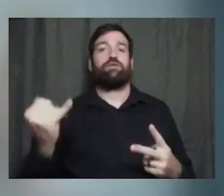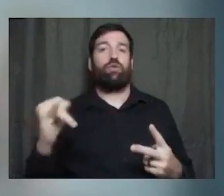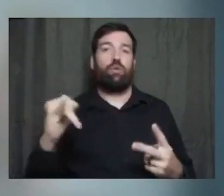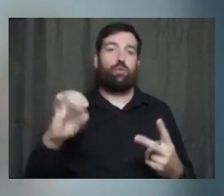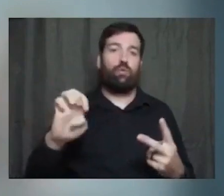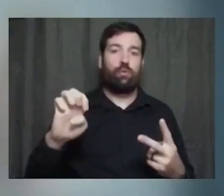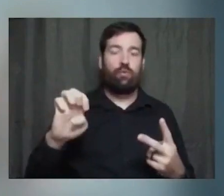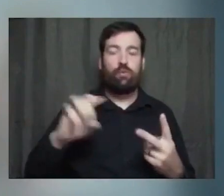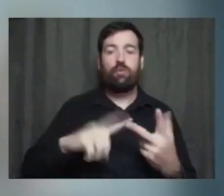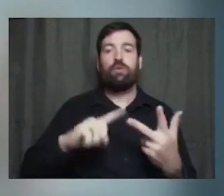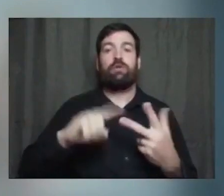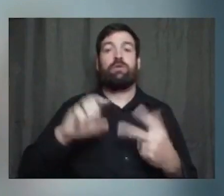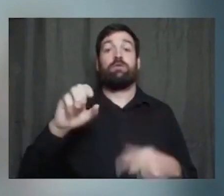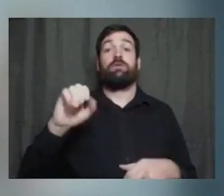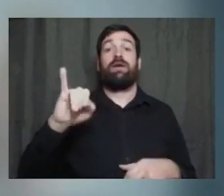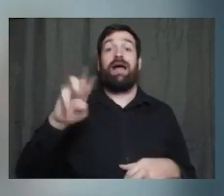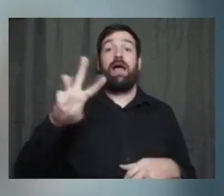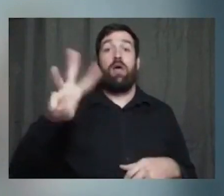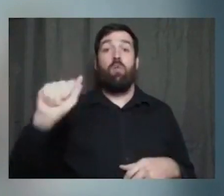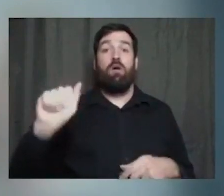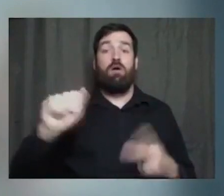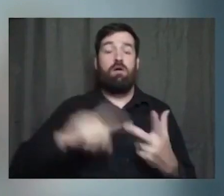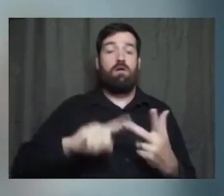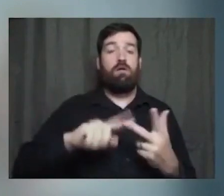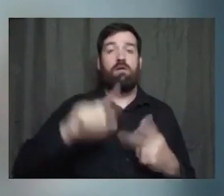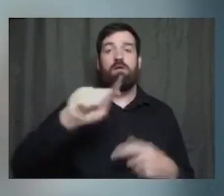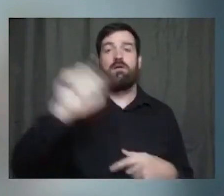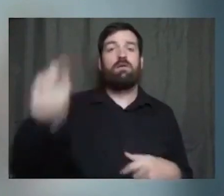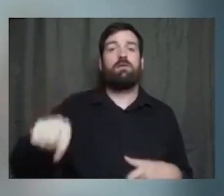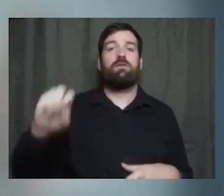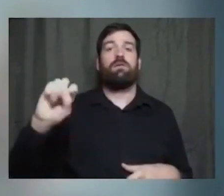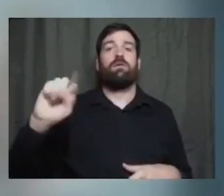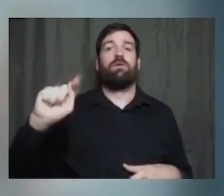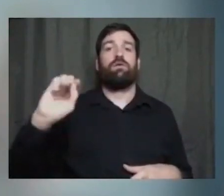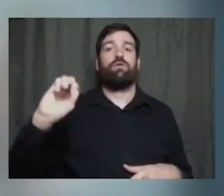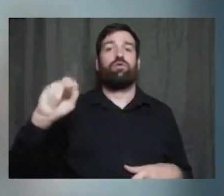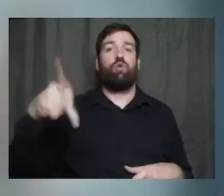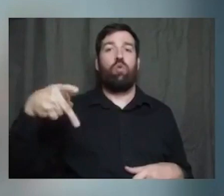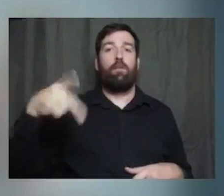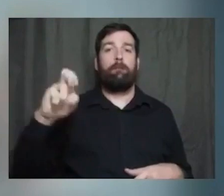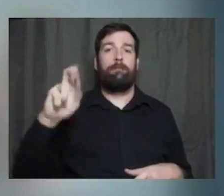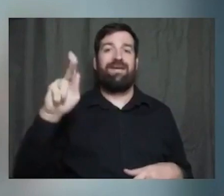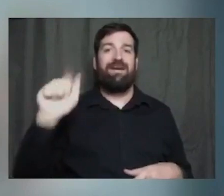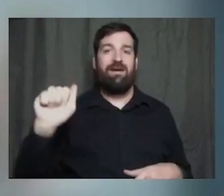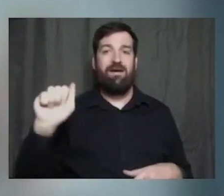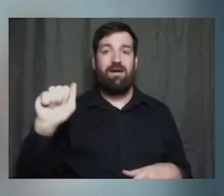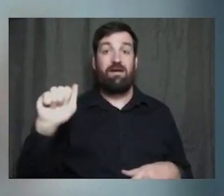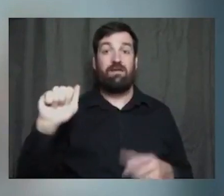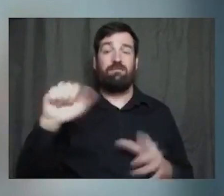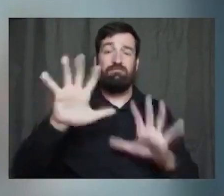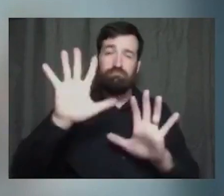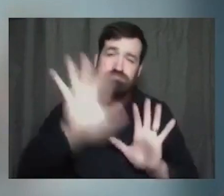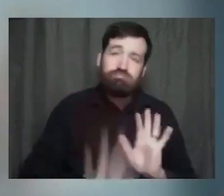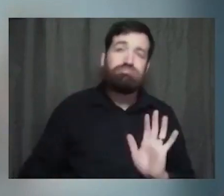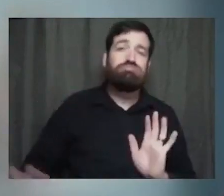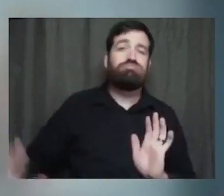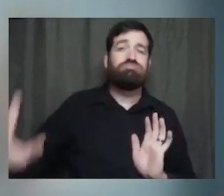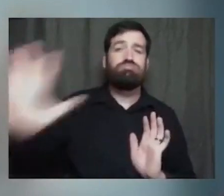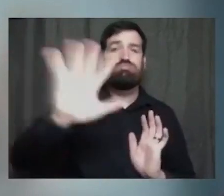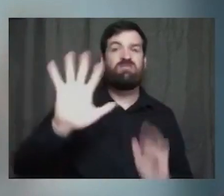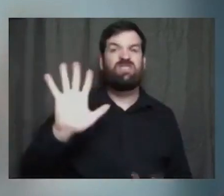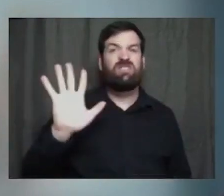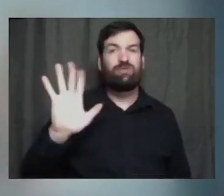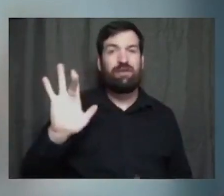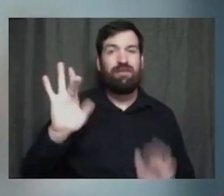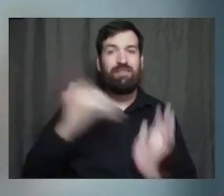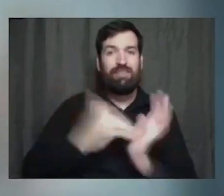border, and into Topeka, Kansas as well. It's a huge geographical region, and there's 25,000 people who were regularly